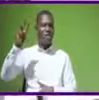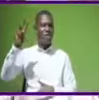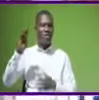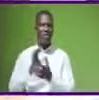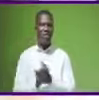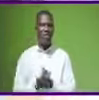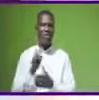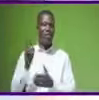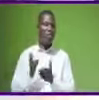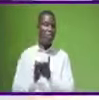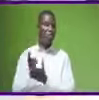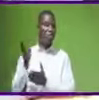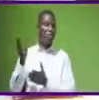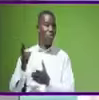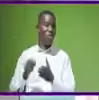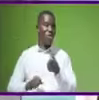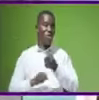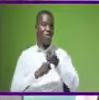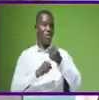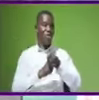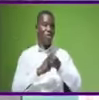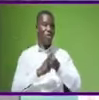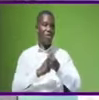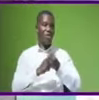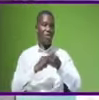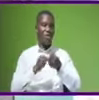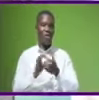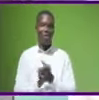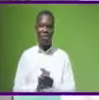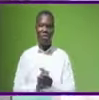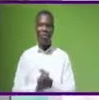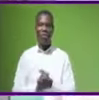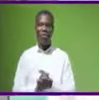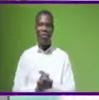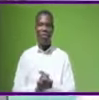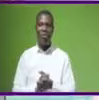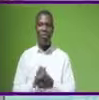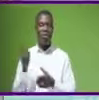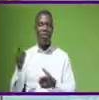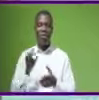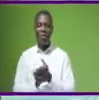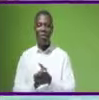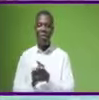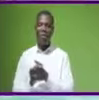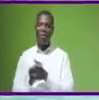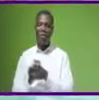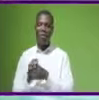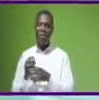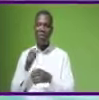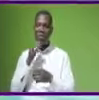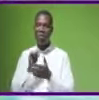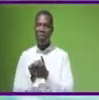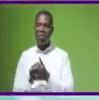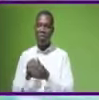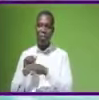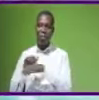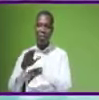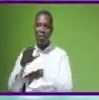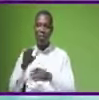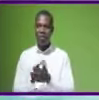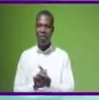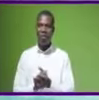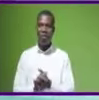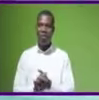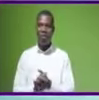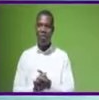2015, 2016. Nadavroma. Yes. Amen. Amen. The other may come on, or your German Bruni, soon soon my